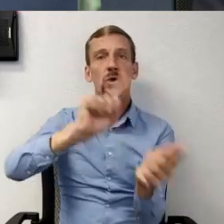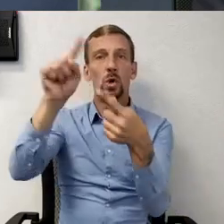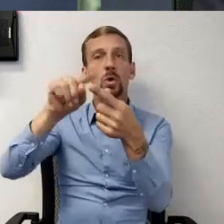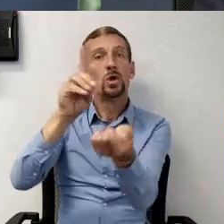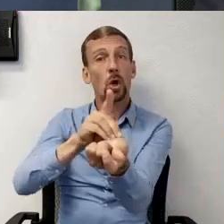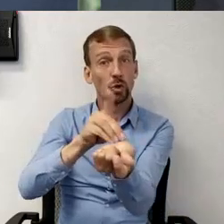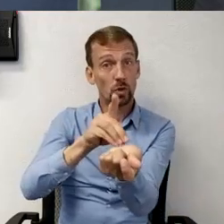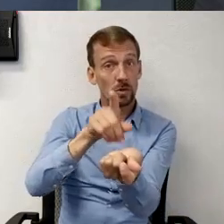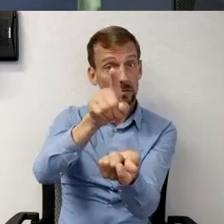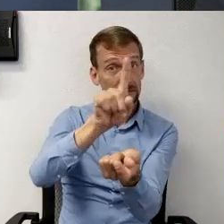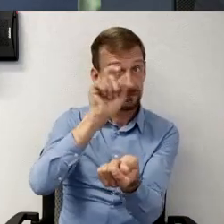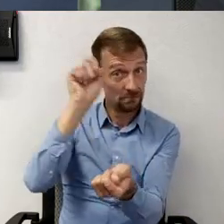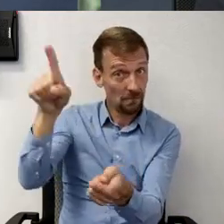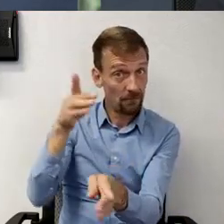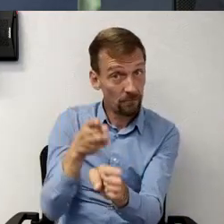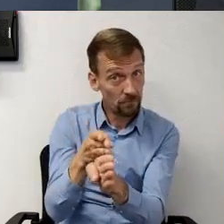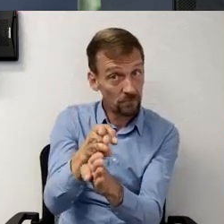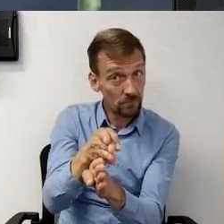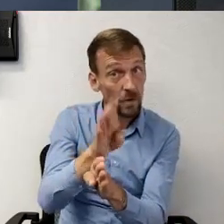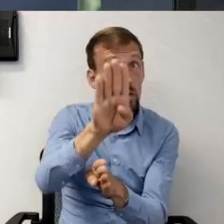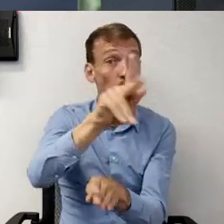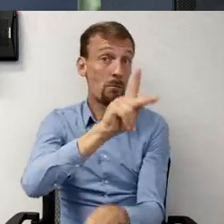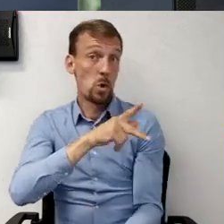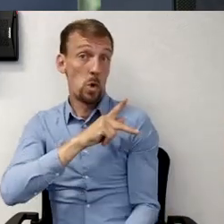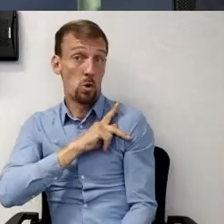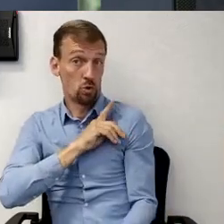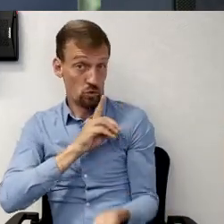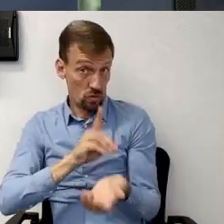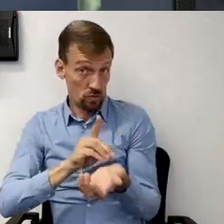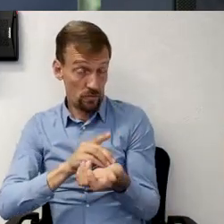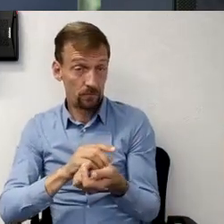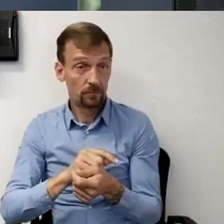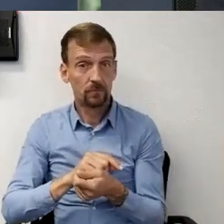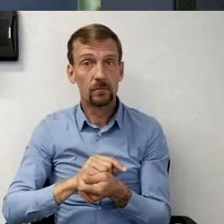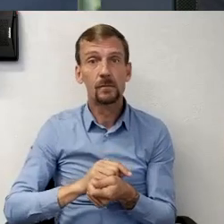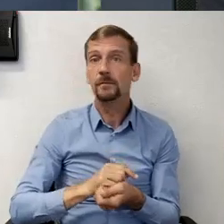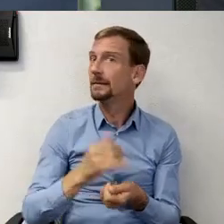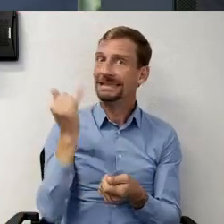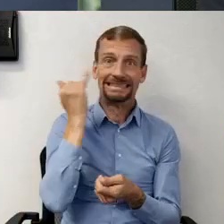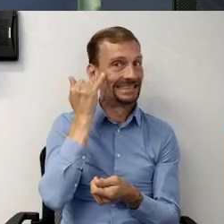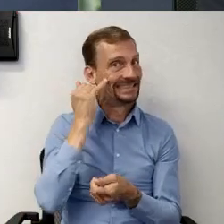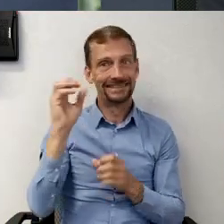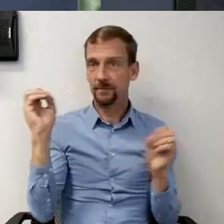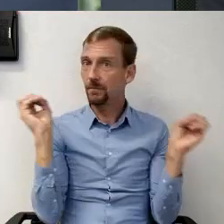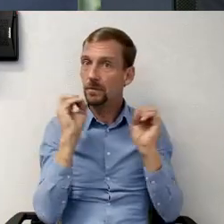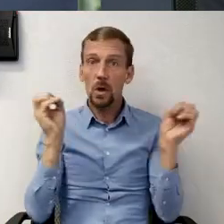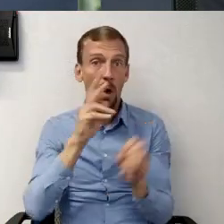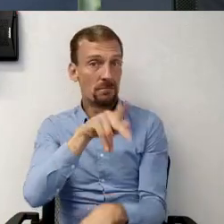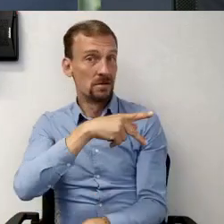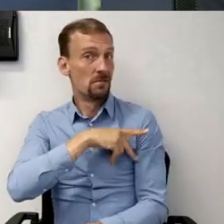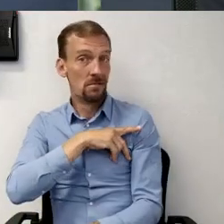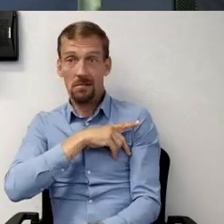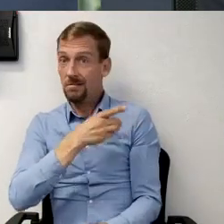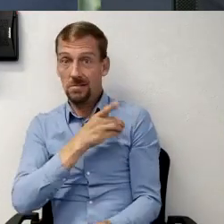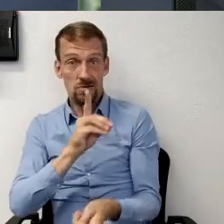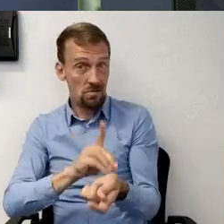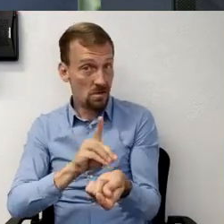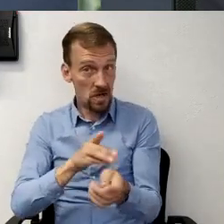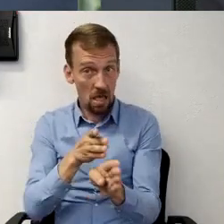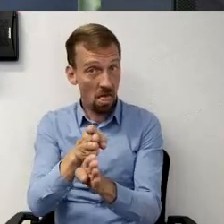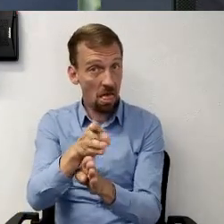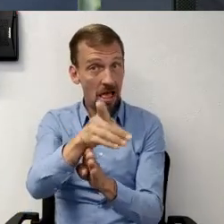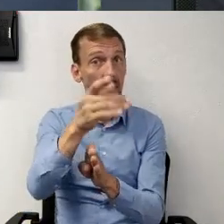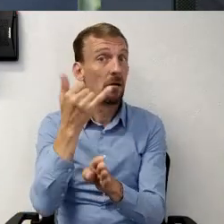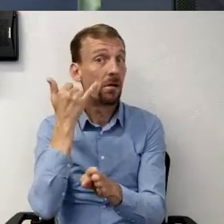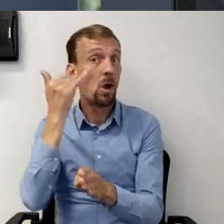order, and you can get that from your personal physician. If you don't have a personal physician, you can call